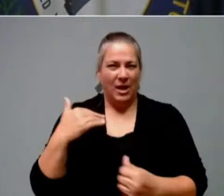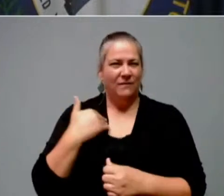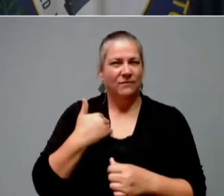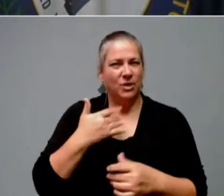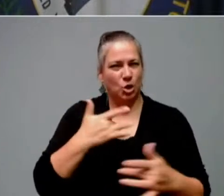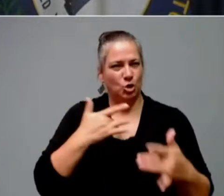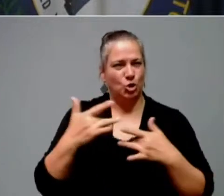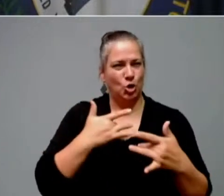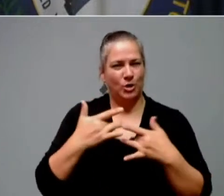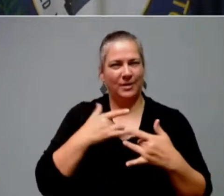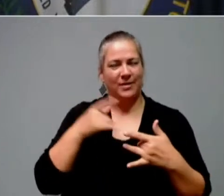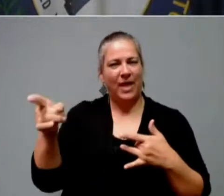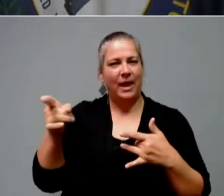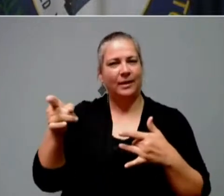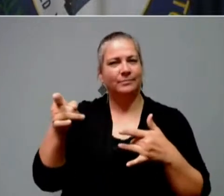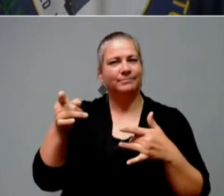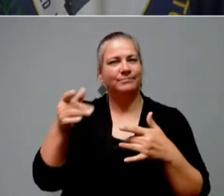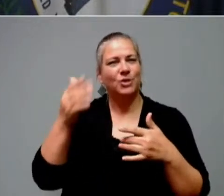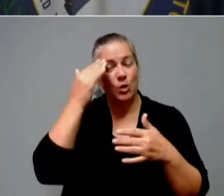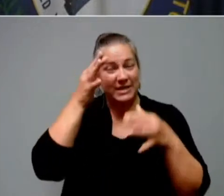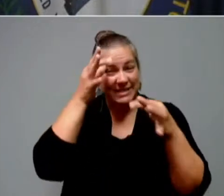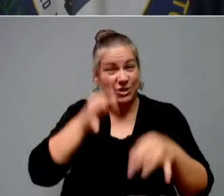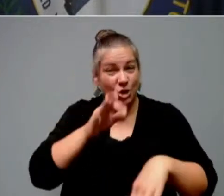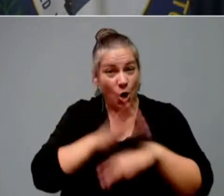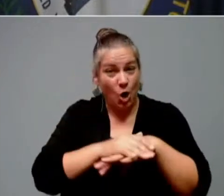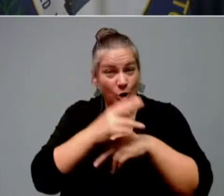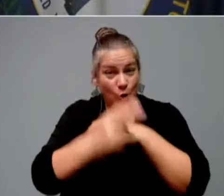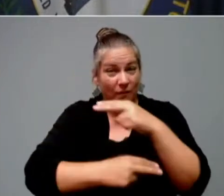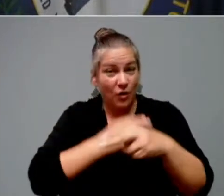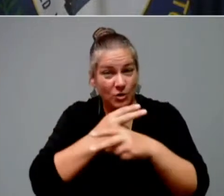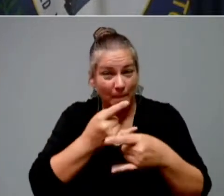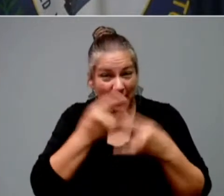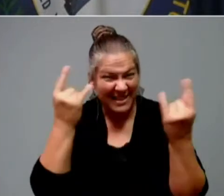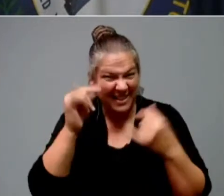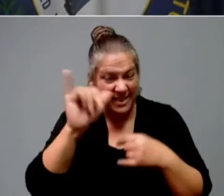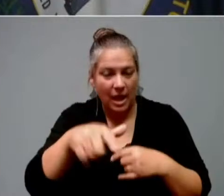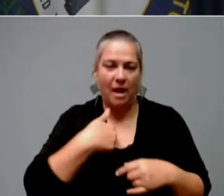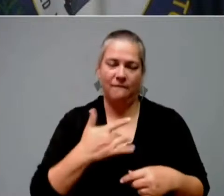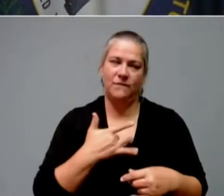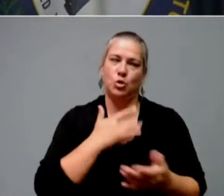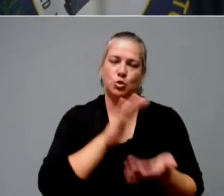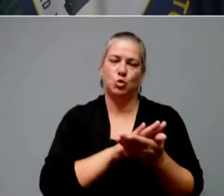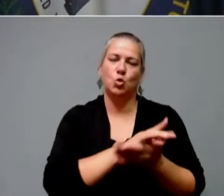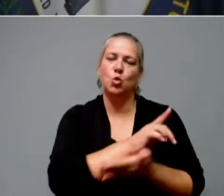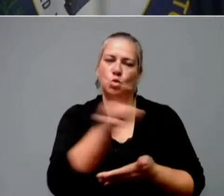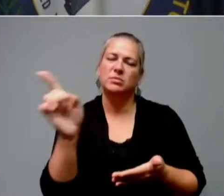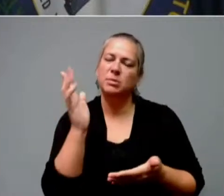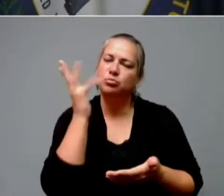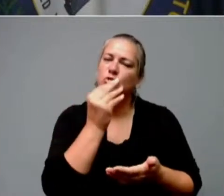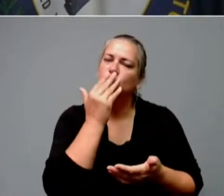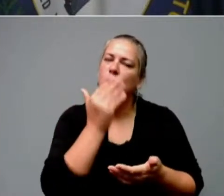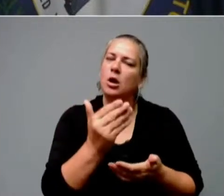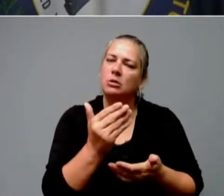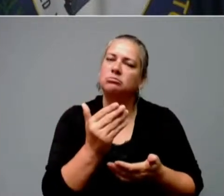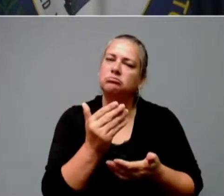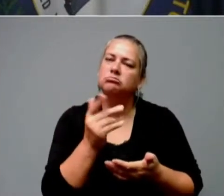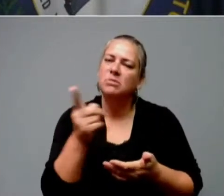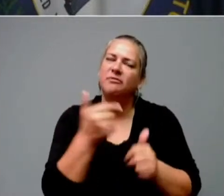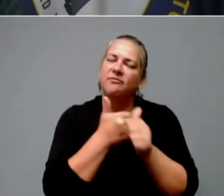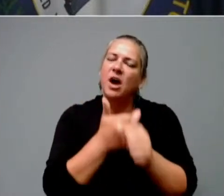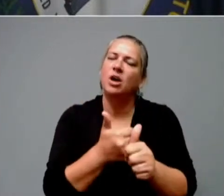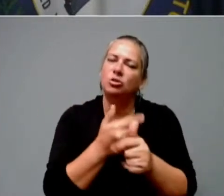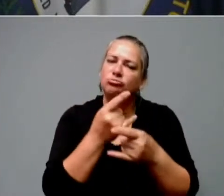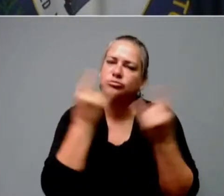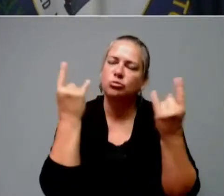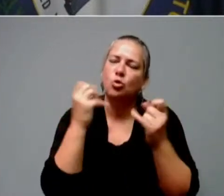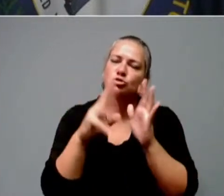on universal masking, I do believe that school systems have responded admirably in their disclosure